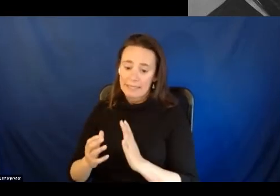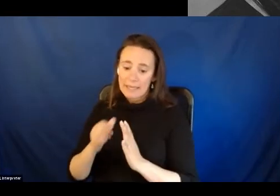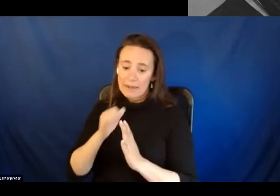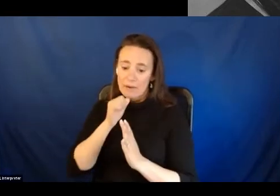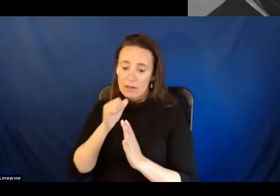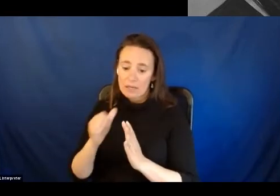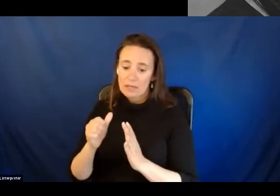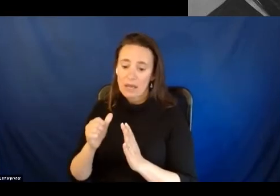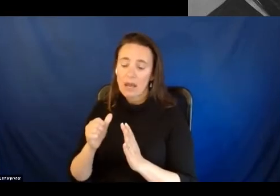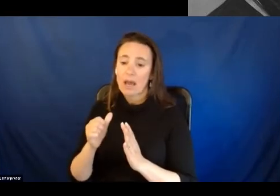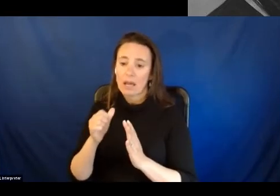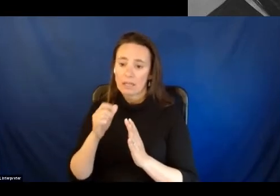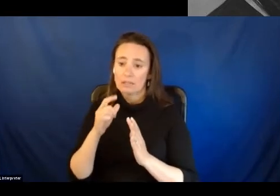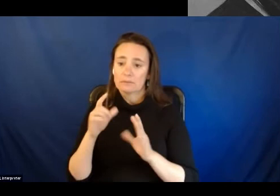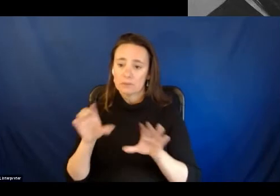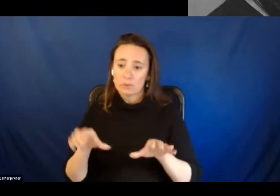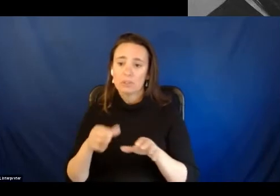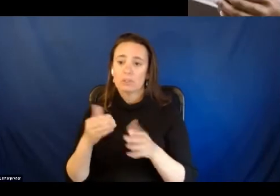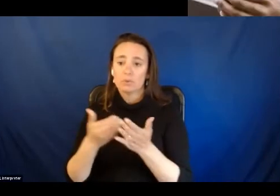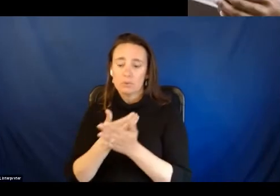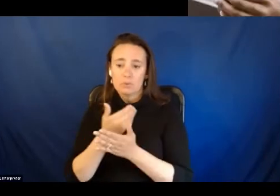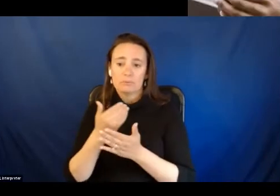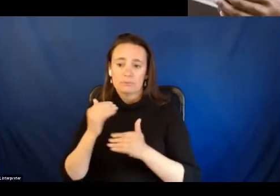power imbalances.